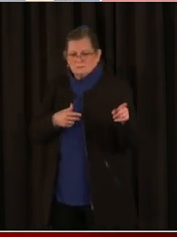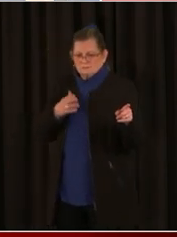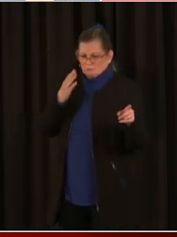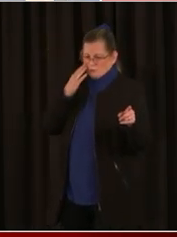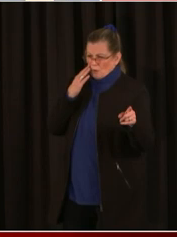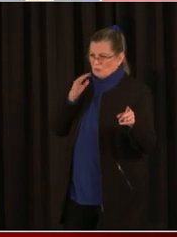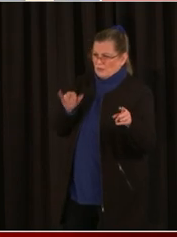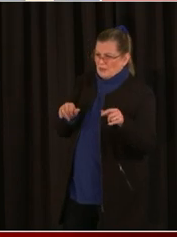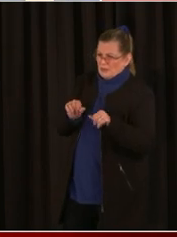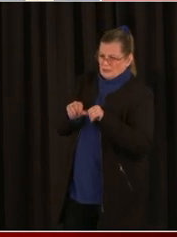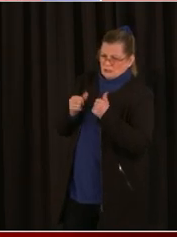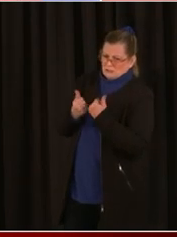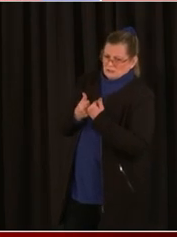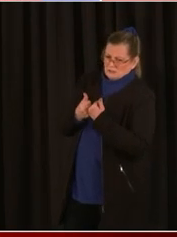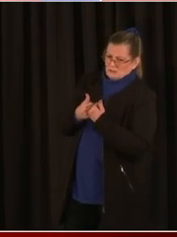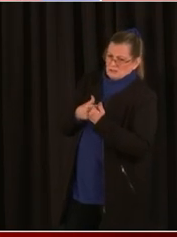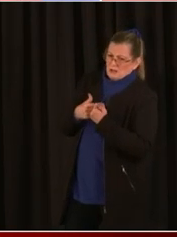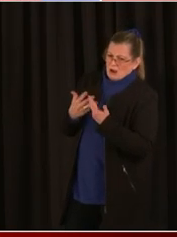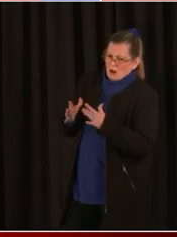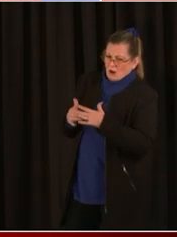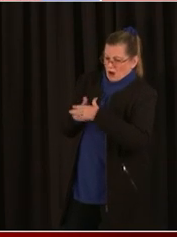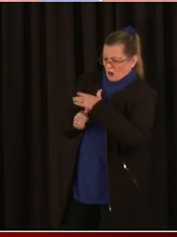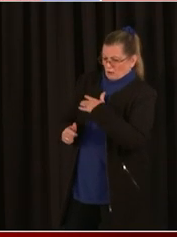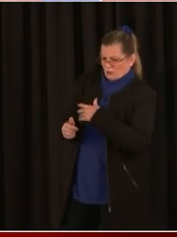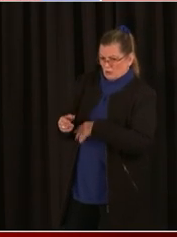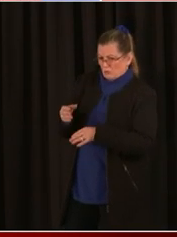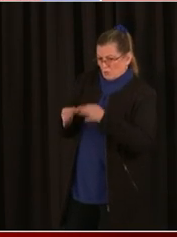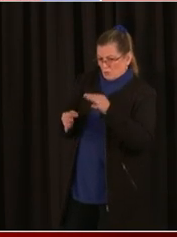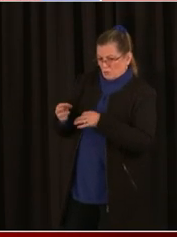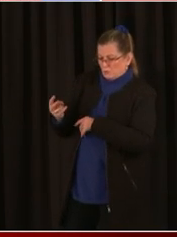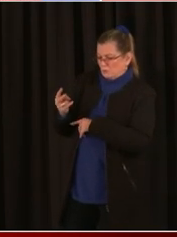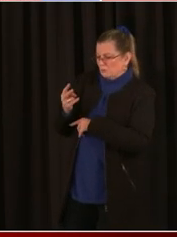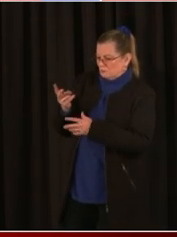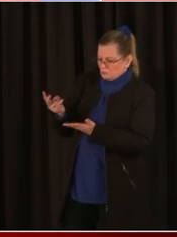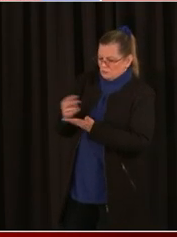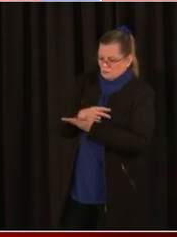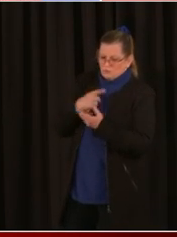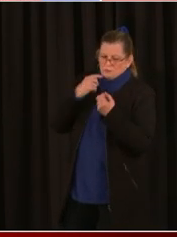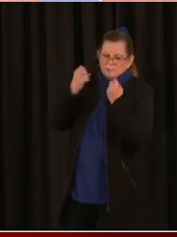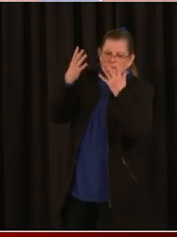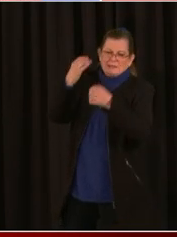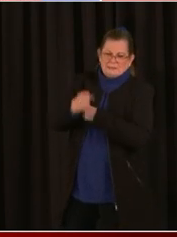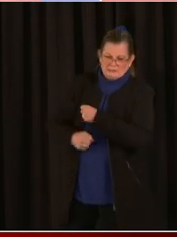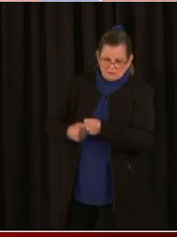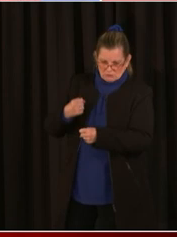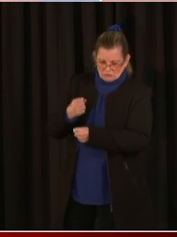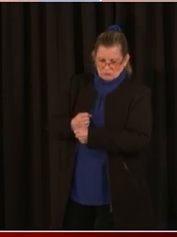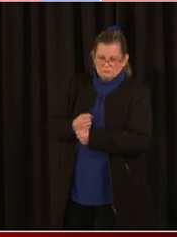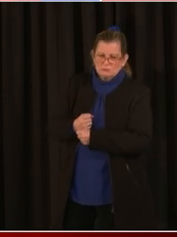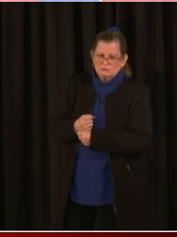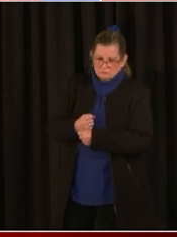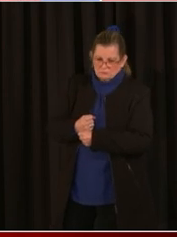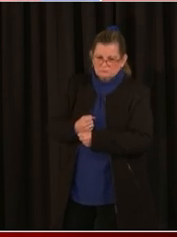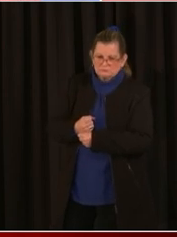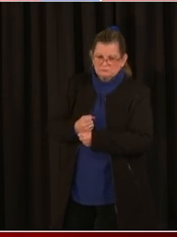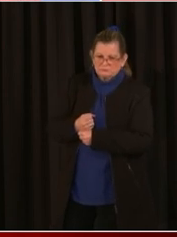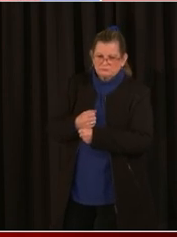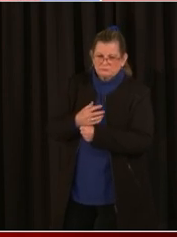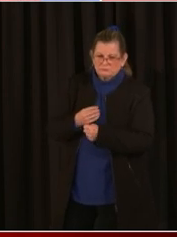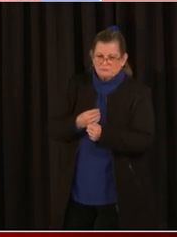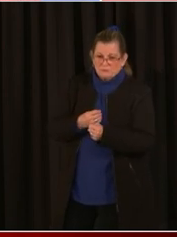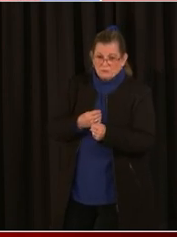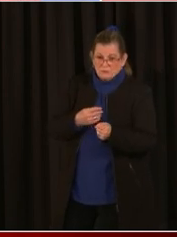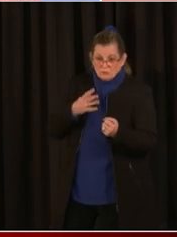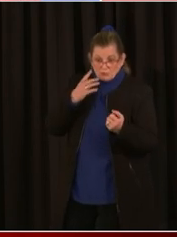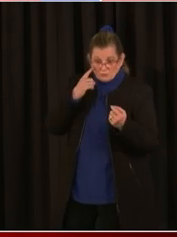this agency has been under court review for a number of years. And the